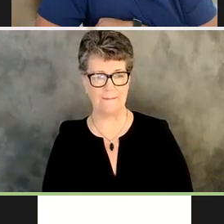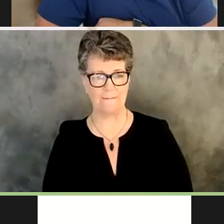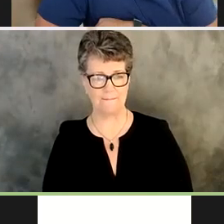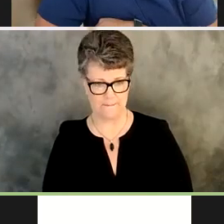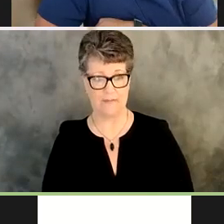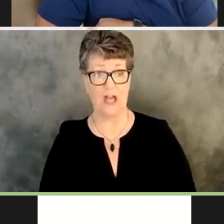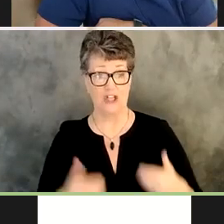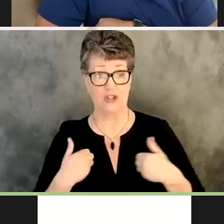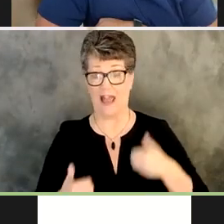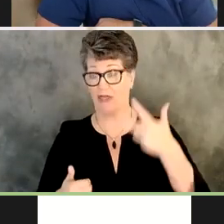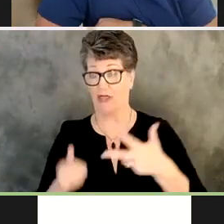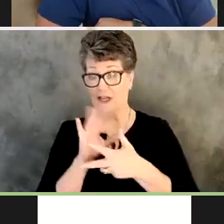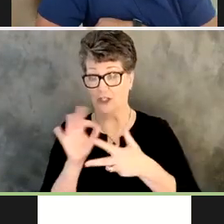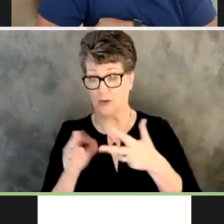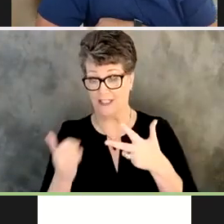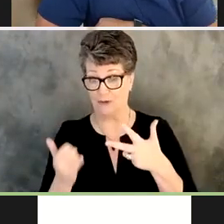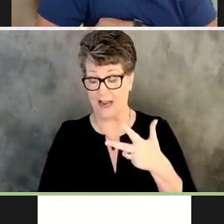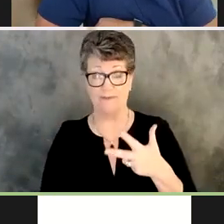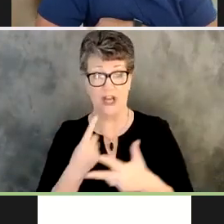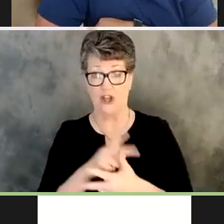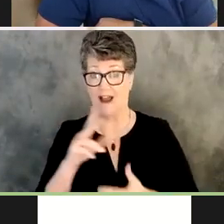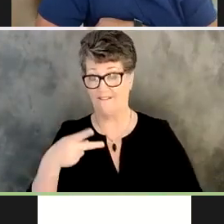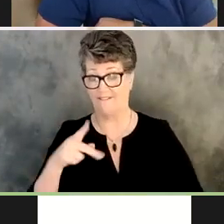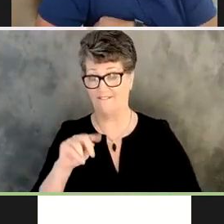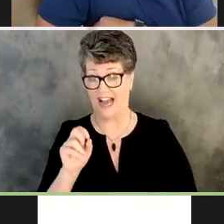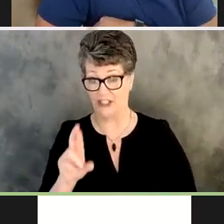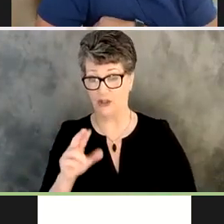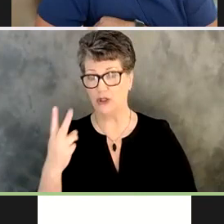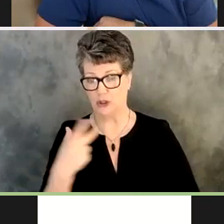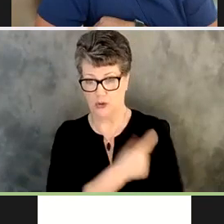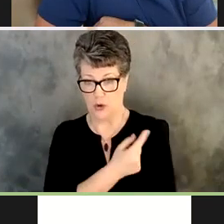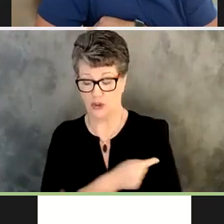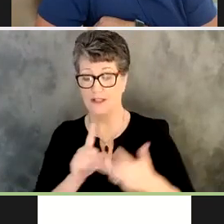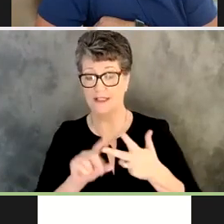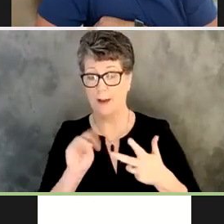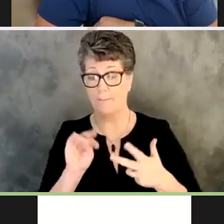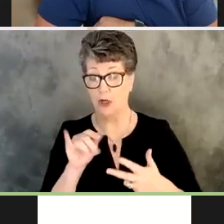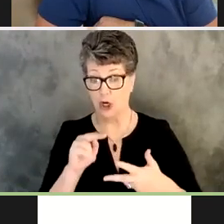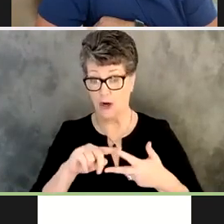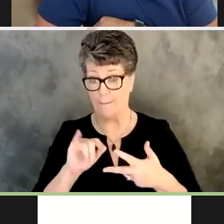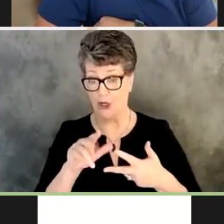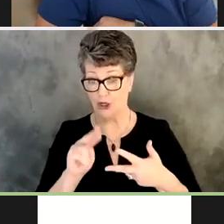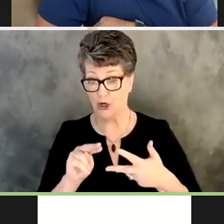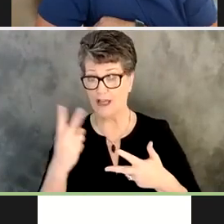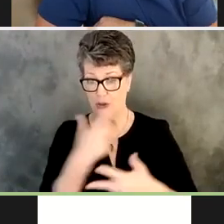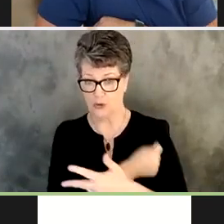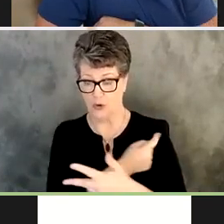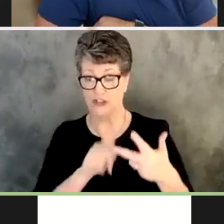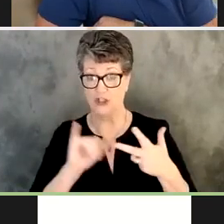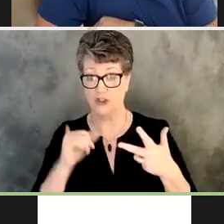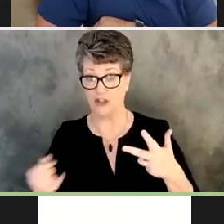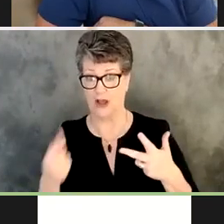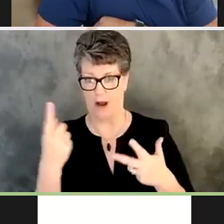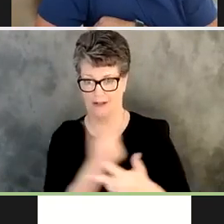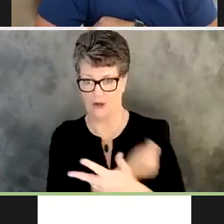So we've got three choices right now. So you've got Pfizer, which is 2 doses. You've got Moderna, which is 2 doses. You've got Johnson & Johnson, which is 1 dose.